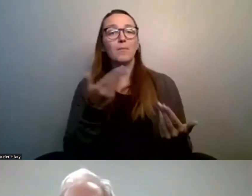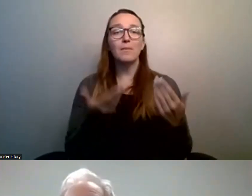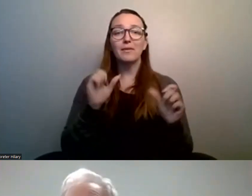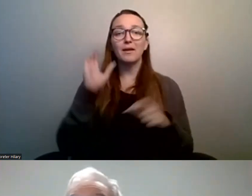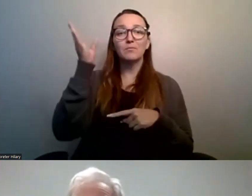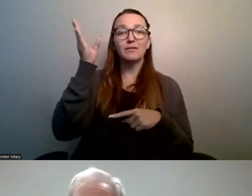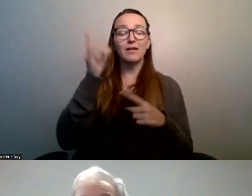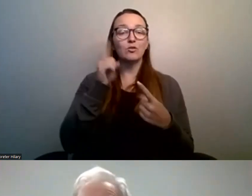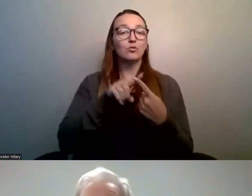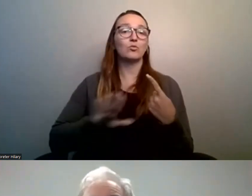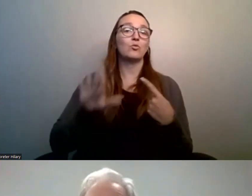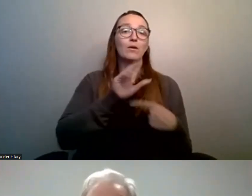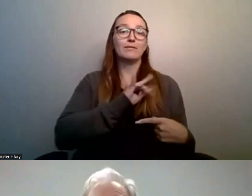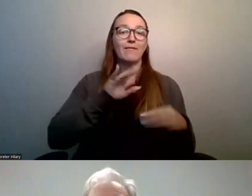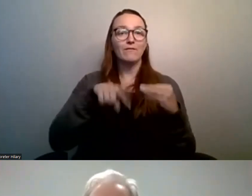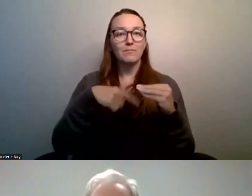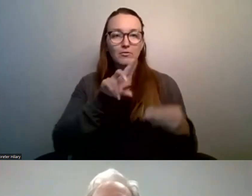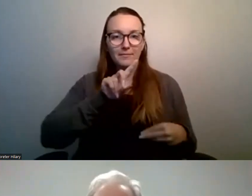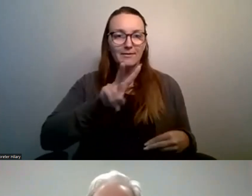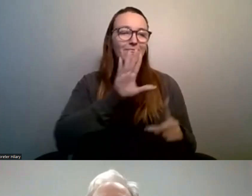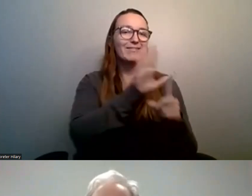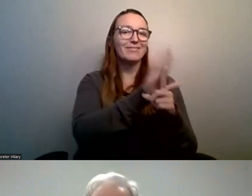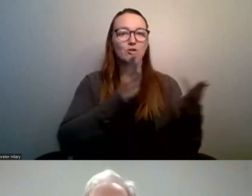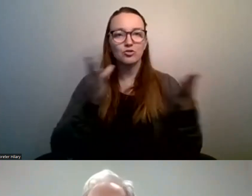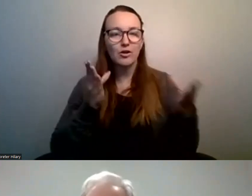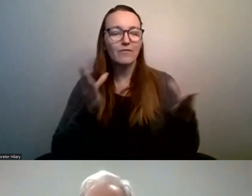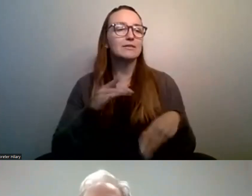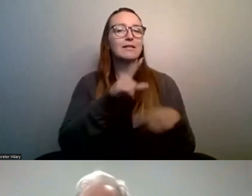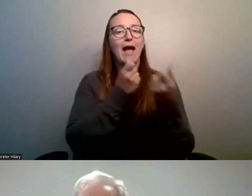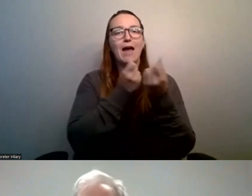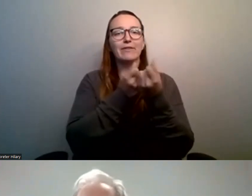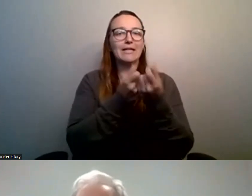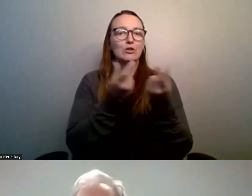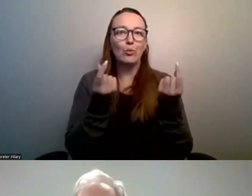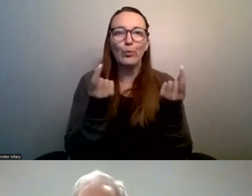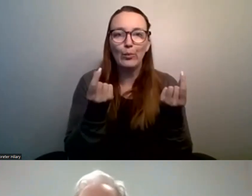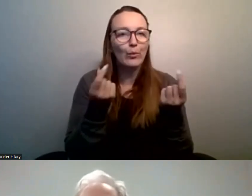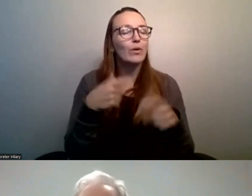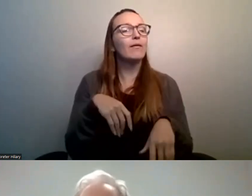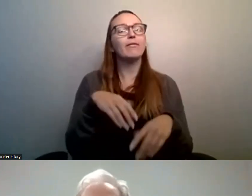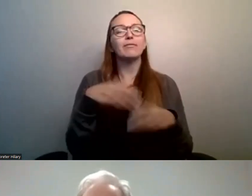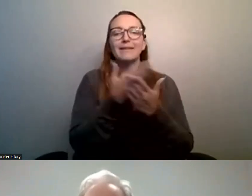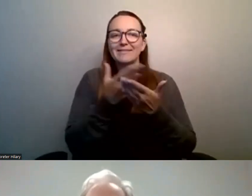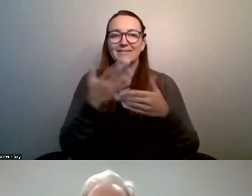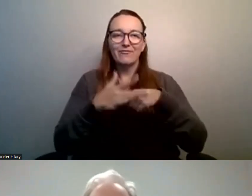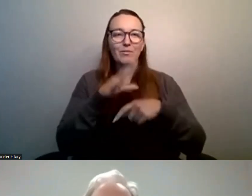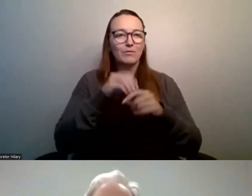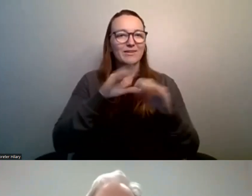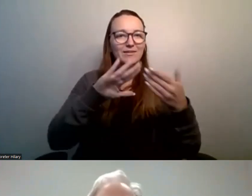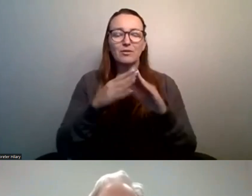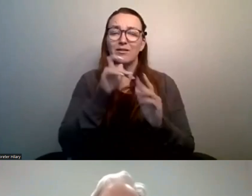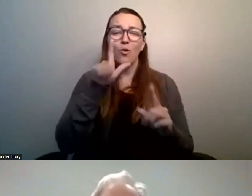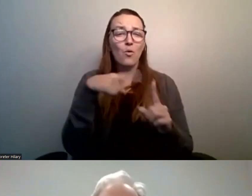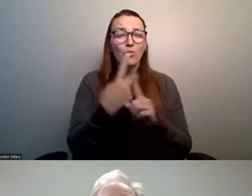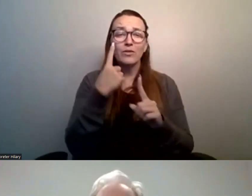staff about domestic violence and about their services and what advocates do and what's available right there in the community, not only for patients, but